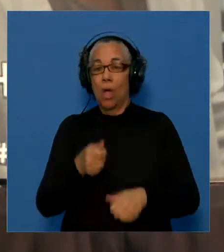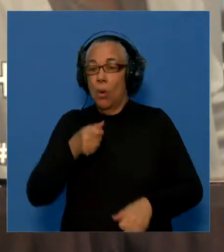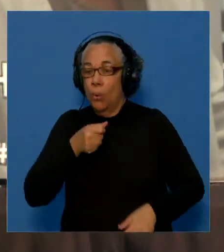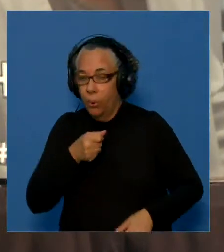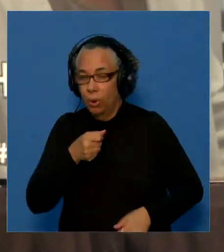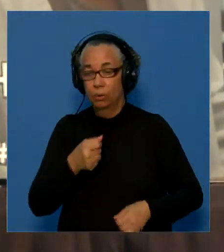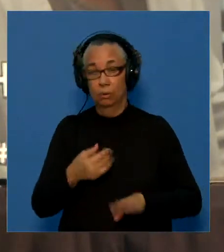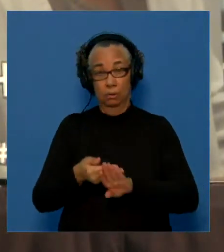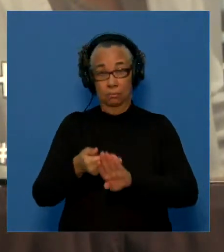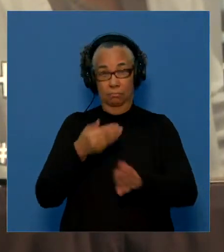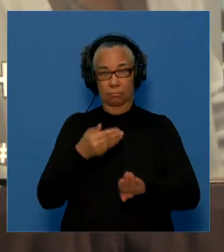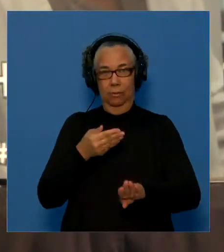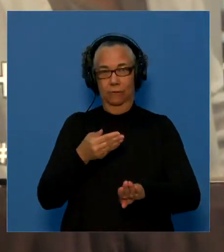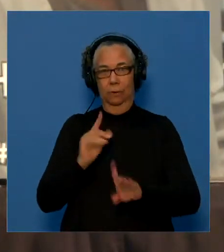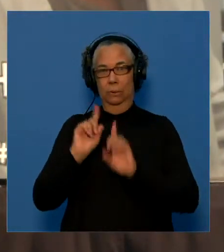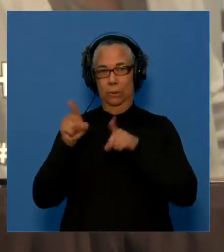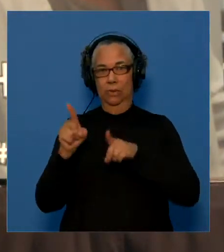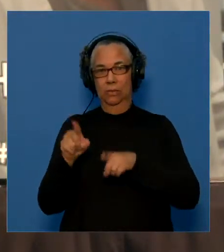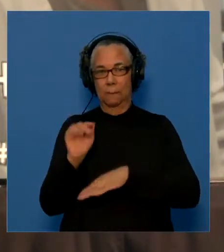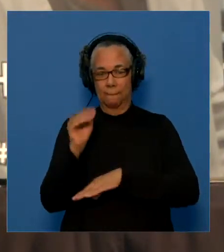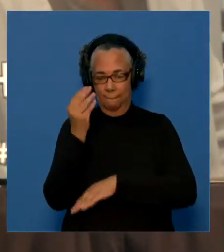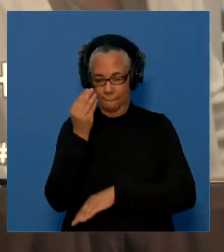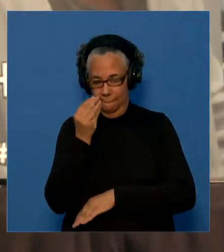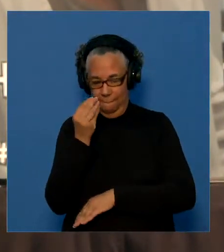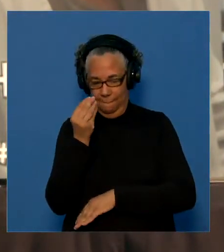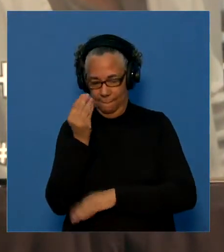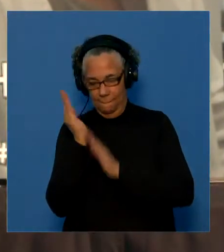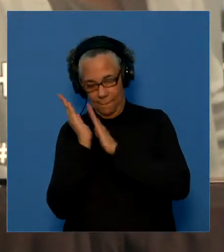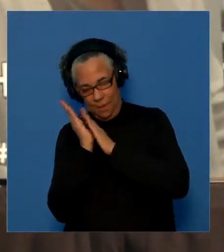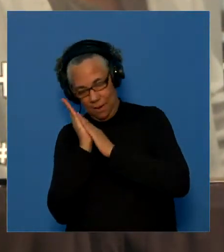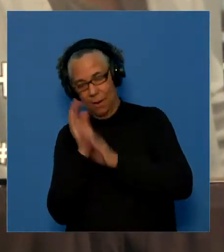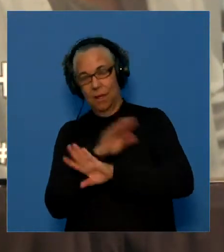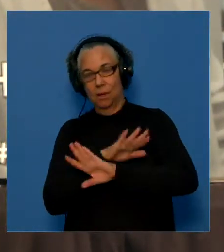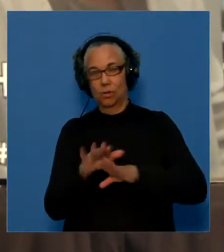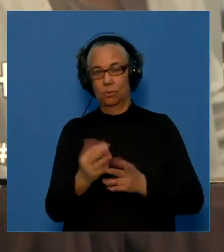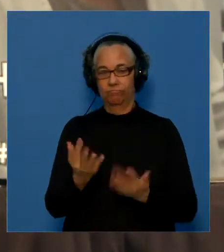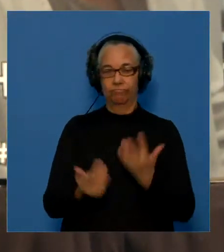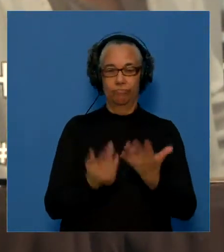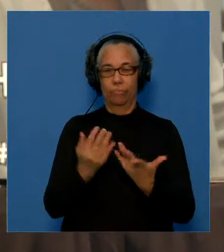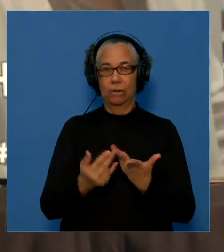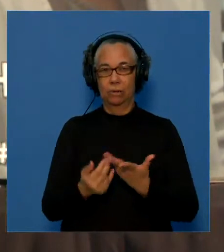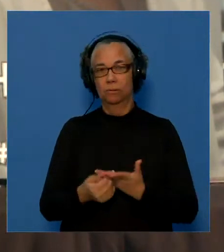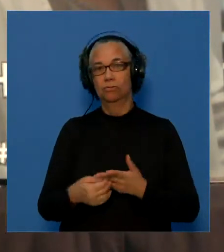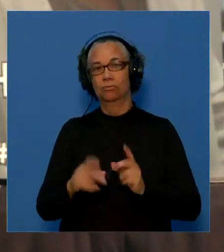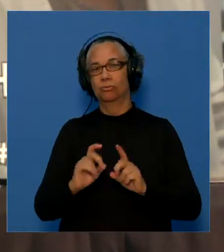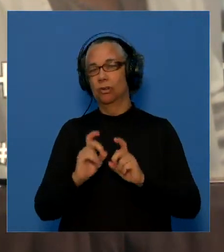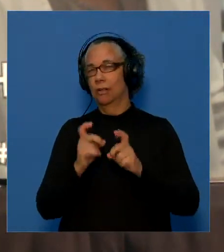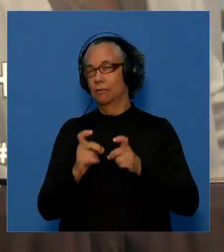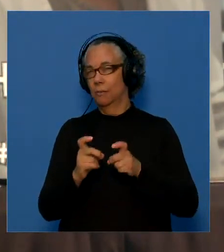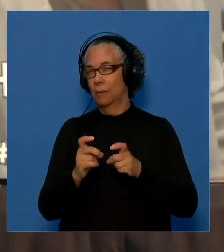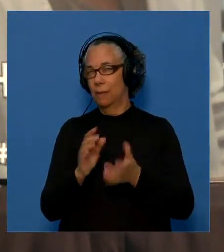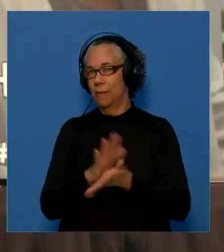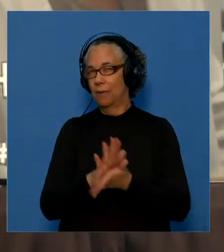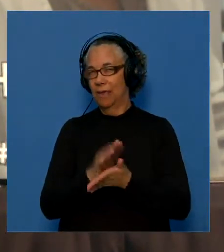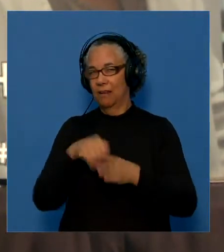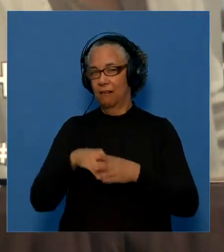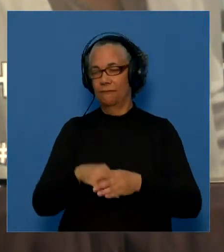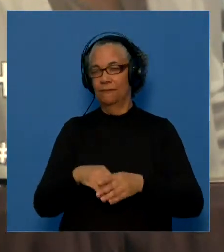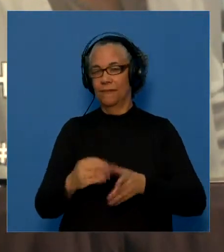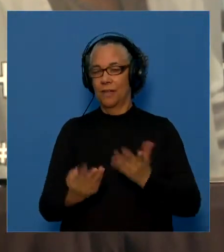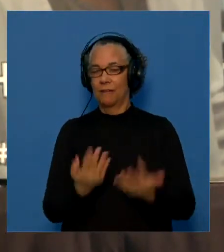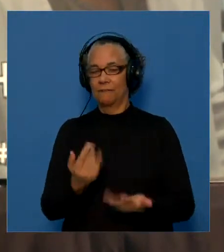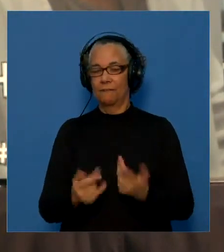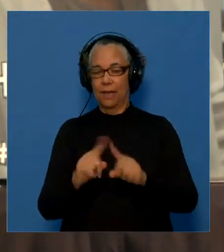bed. Do not burn Christmas tree branches or wrapping paper in fireplaces. Do not overload